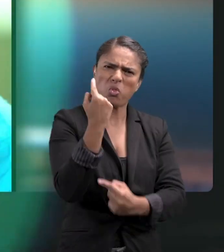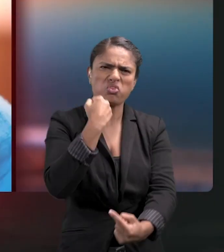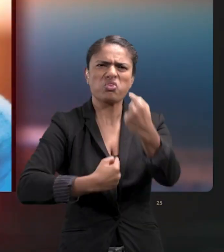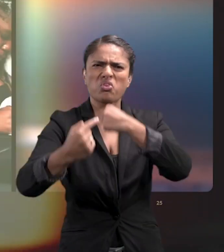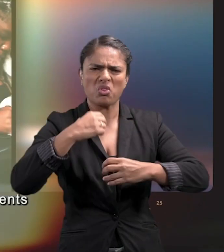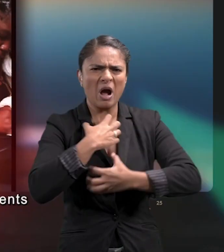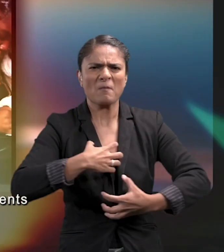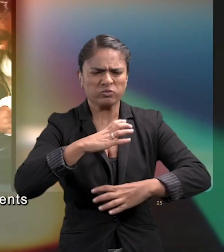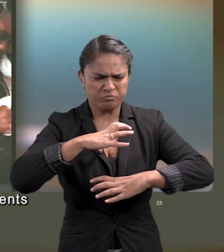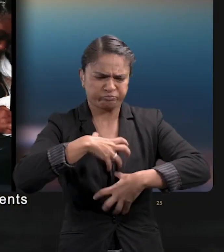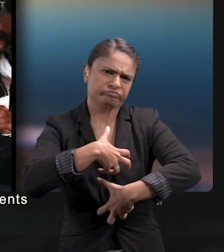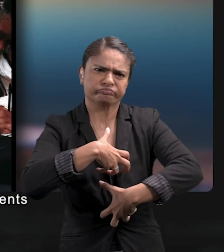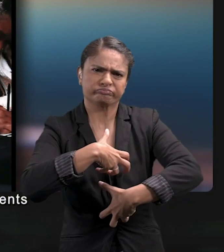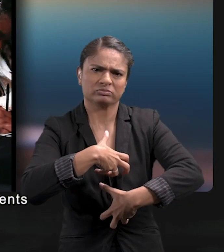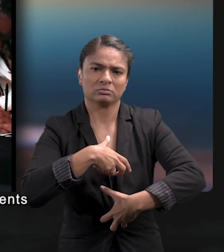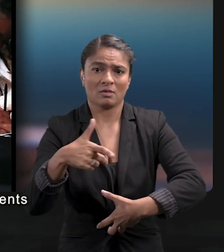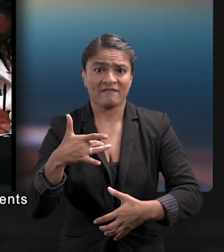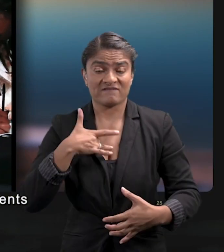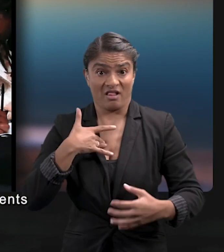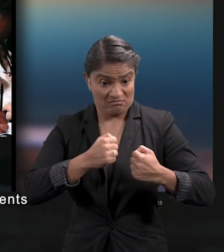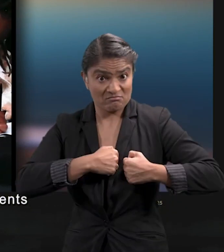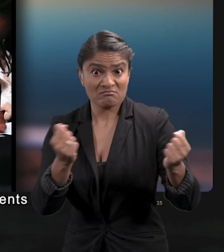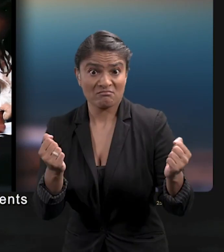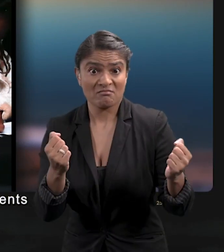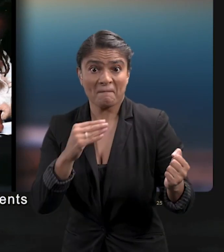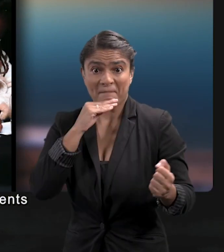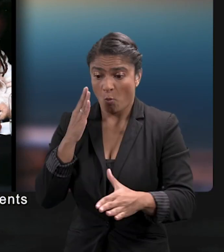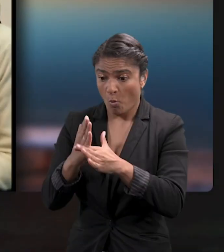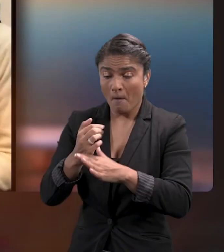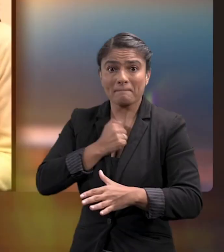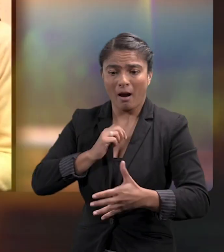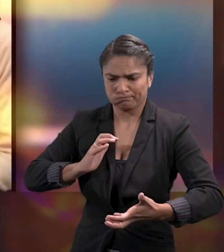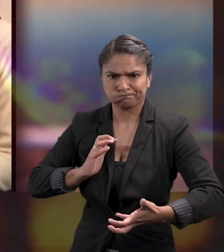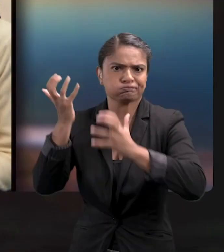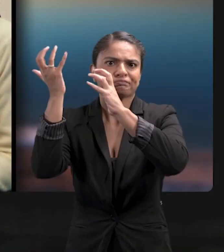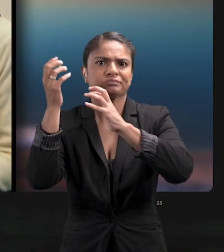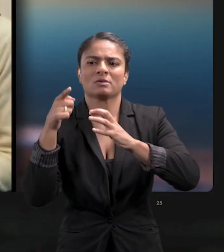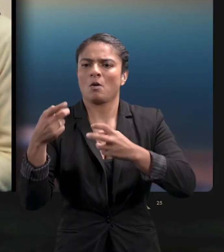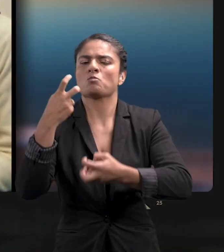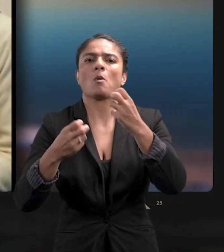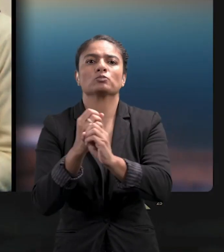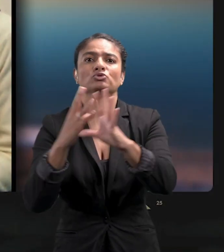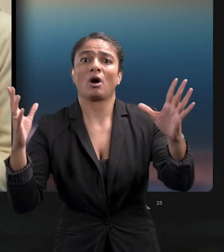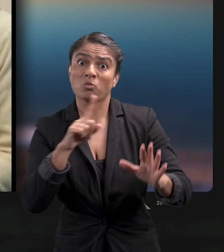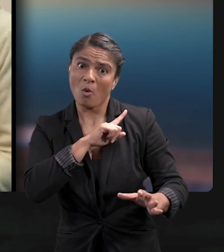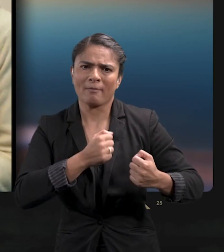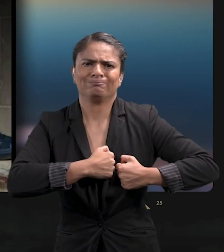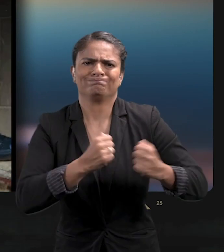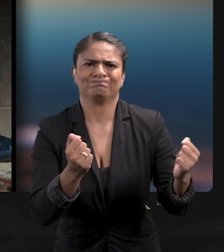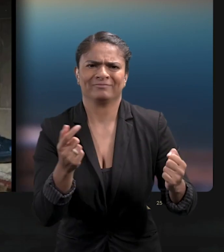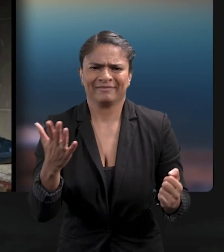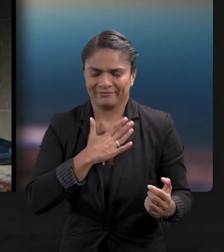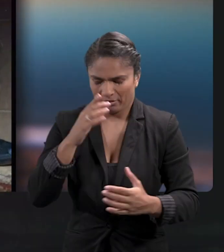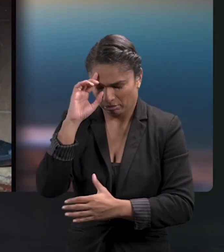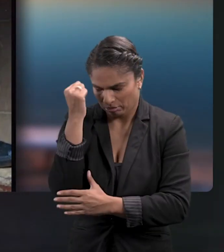emotionally abused. She felt that the disclosure of her impairments was where the problem started. For had she not disclosed, the humiliation would not